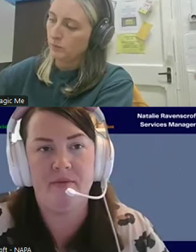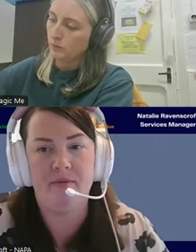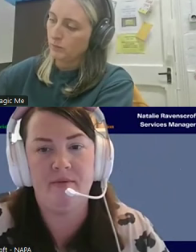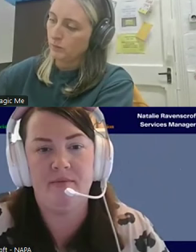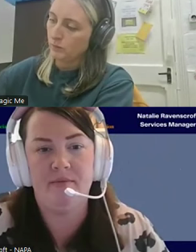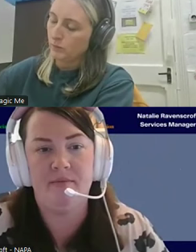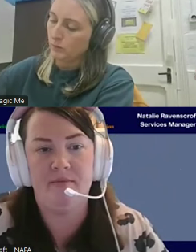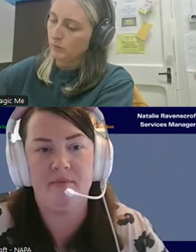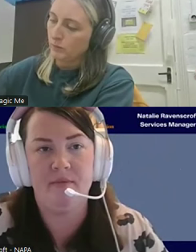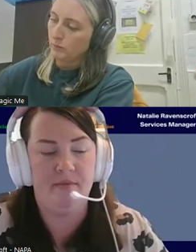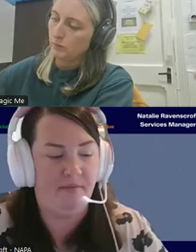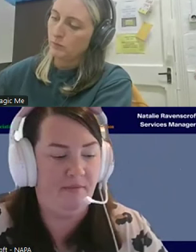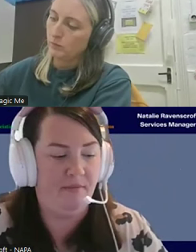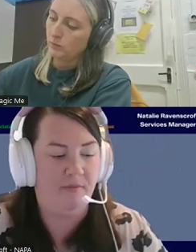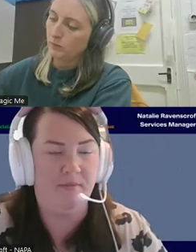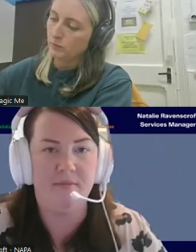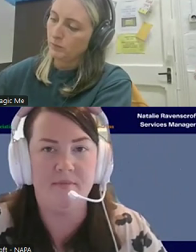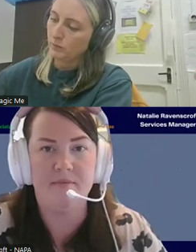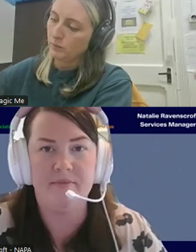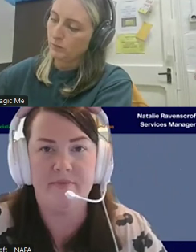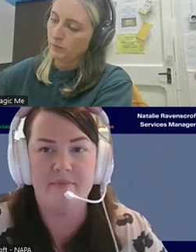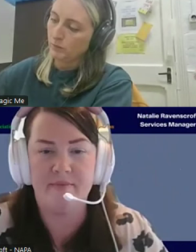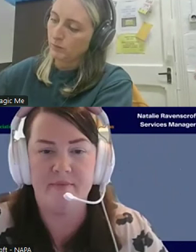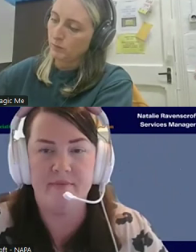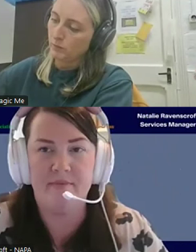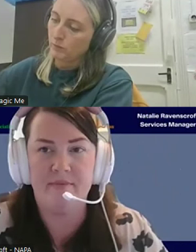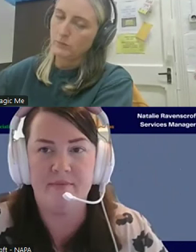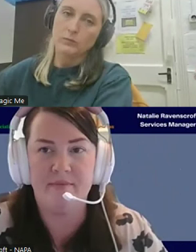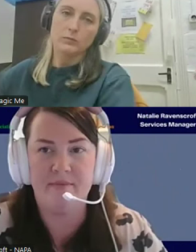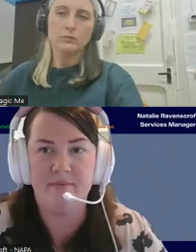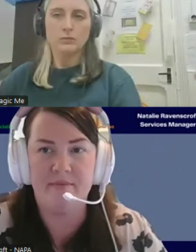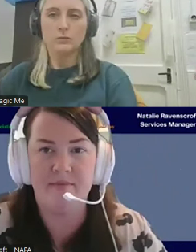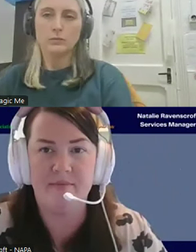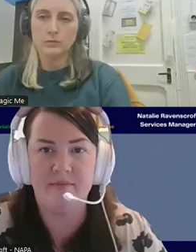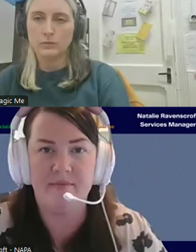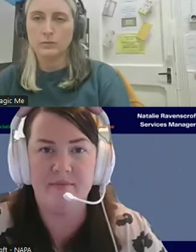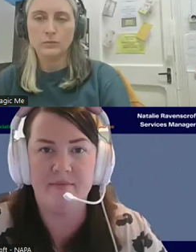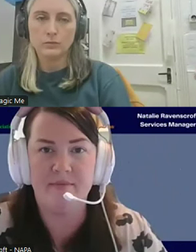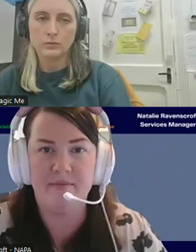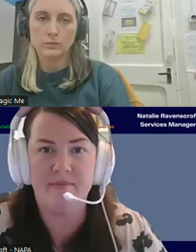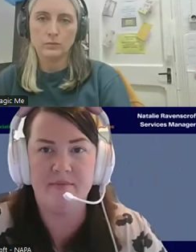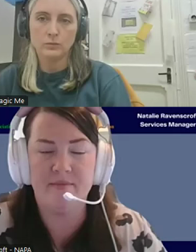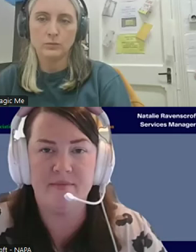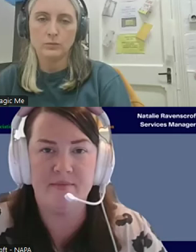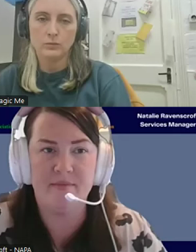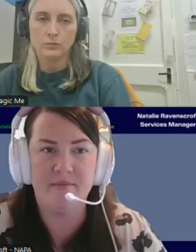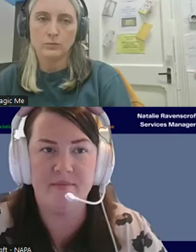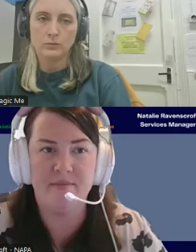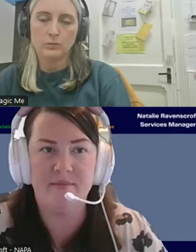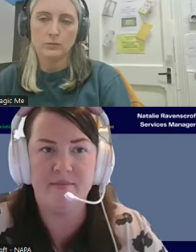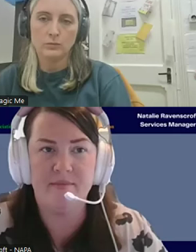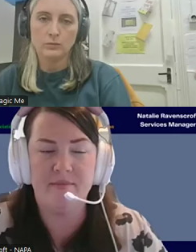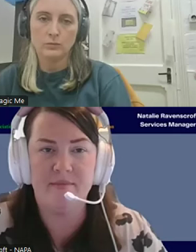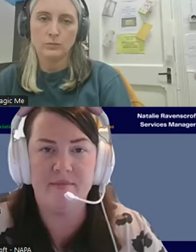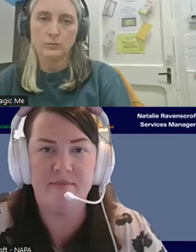looking at supported assisted living schemes. And then in February, next session, we'll be looking at living at